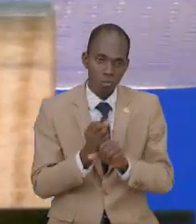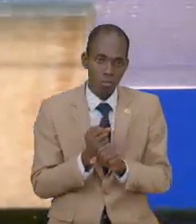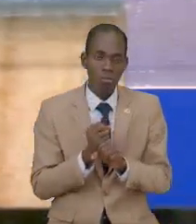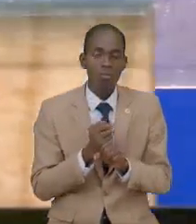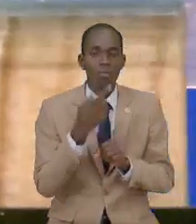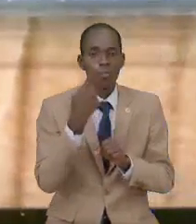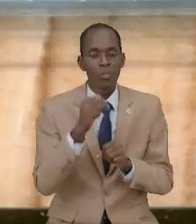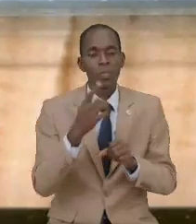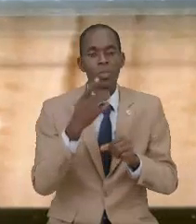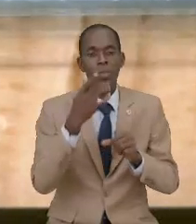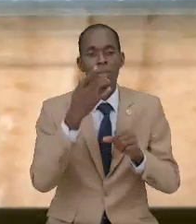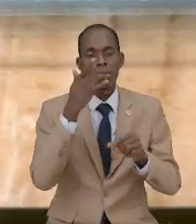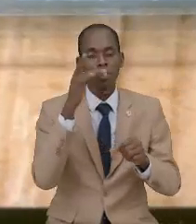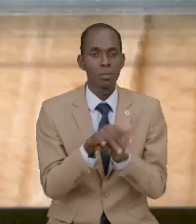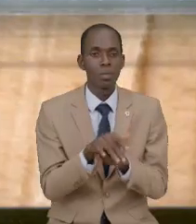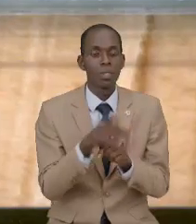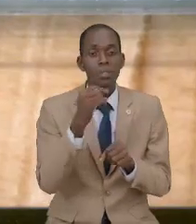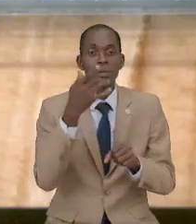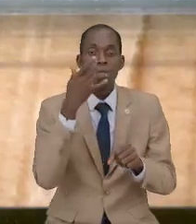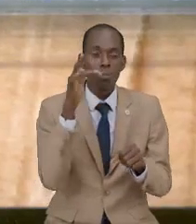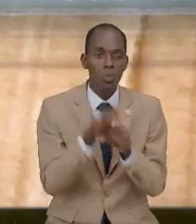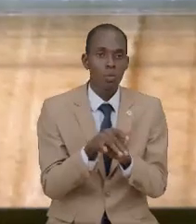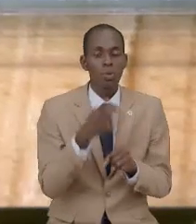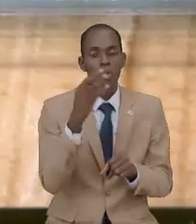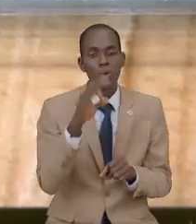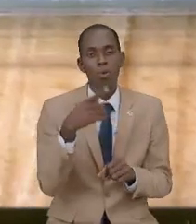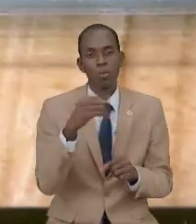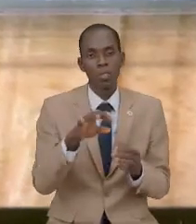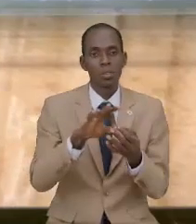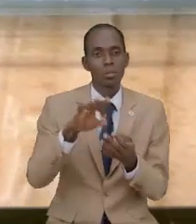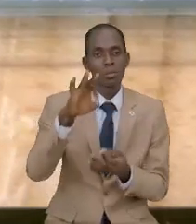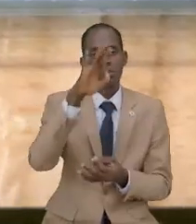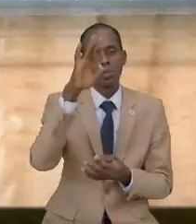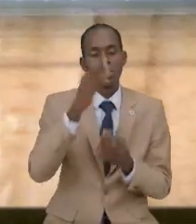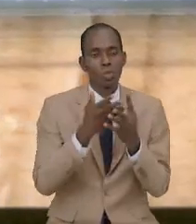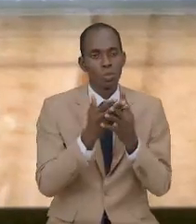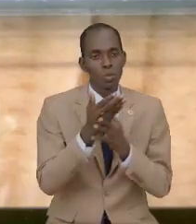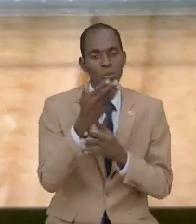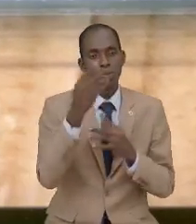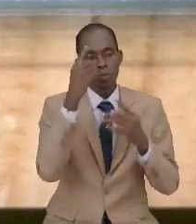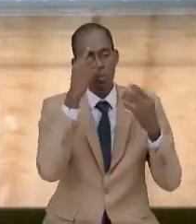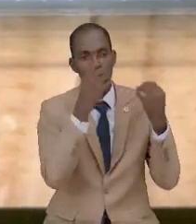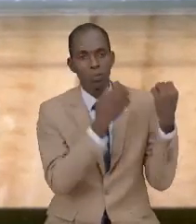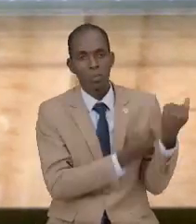the promise, the promise of the Spirit through